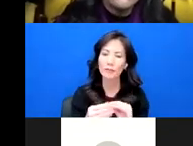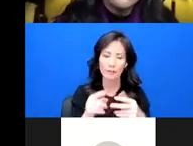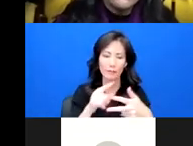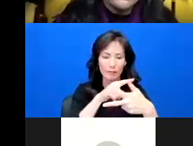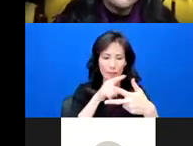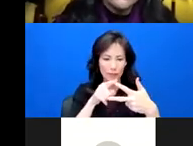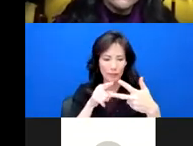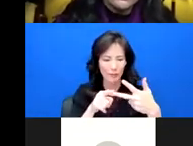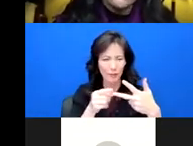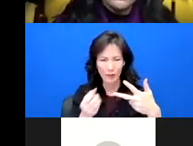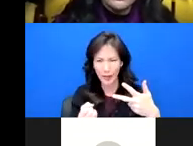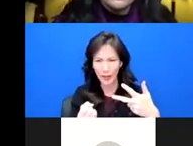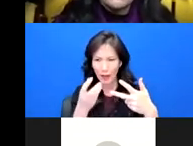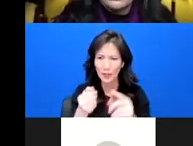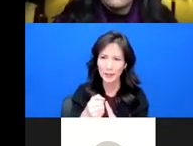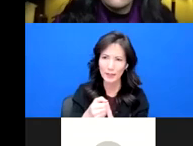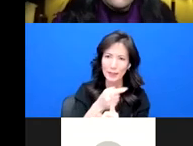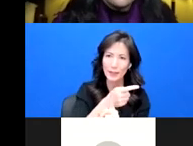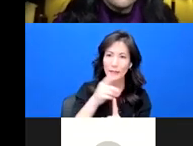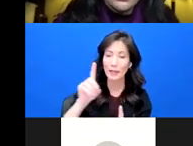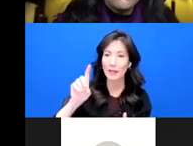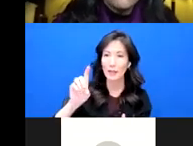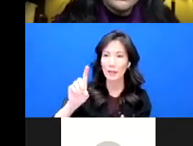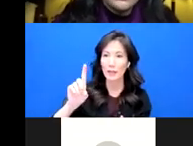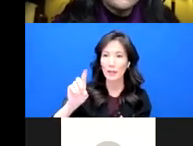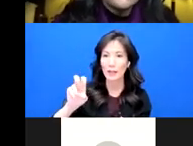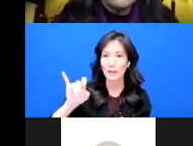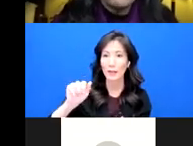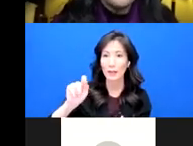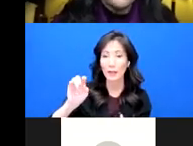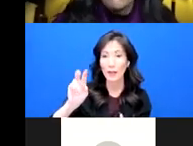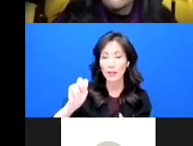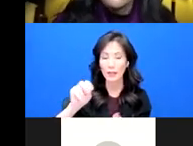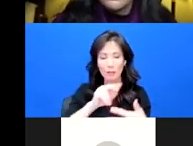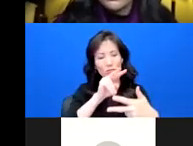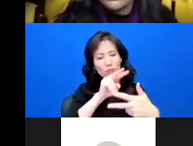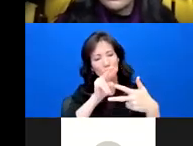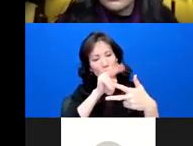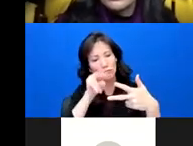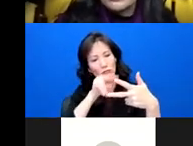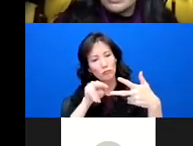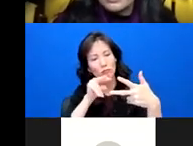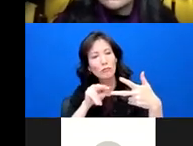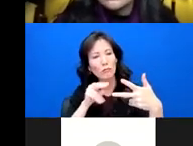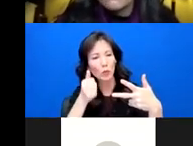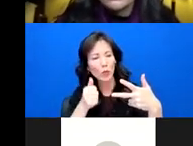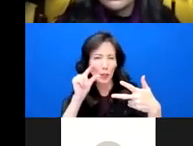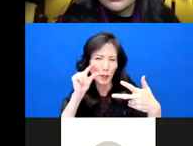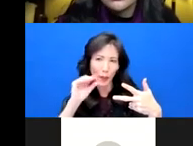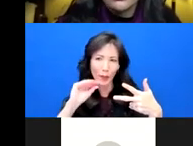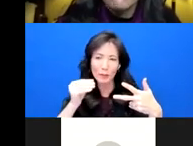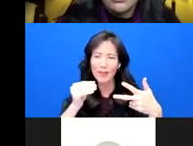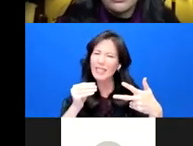plan and just looking at that and looking at one that has a smaller deviation, that in itself